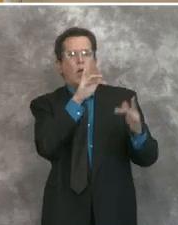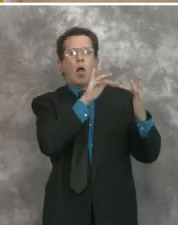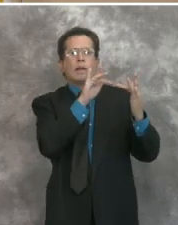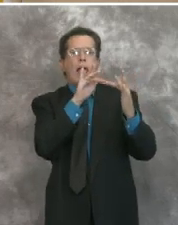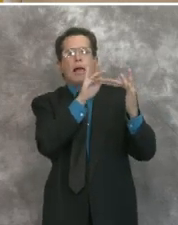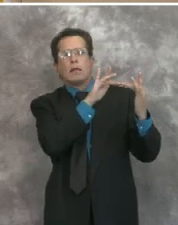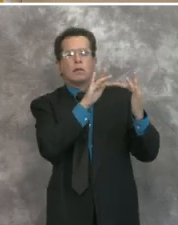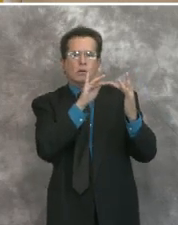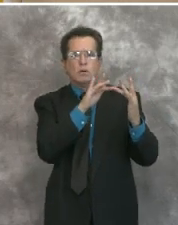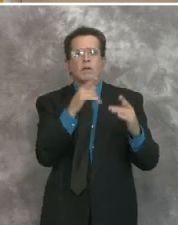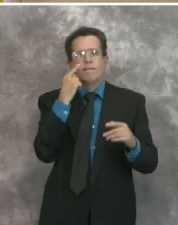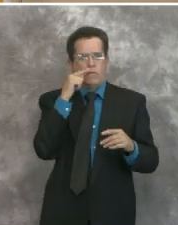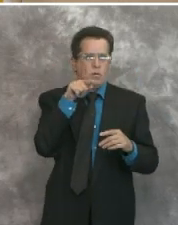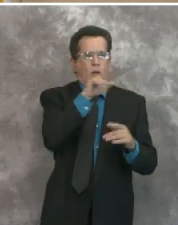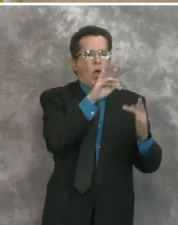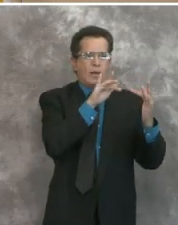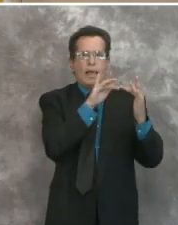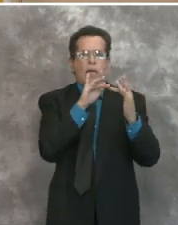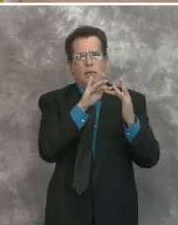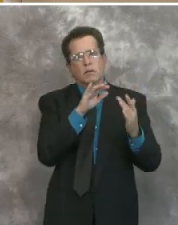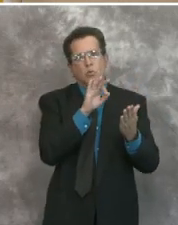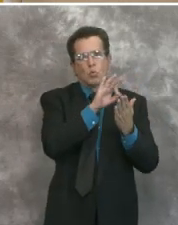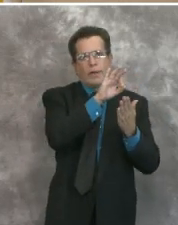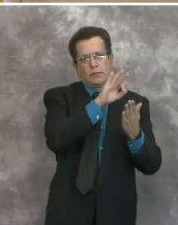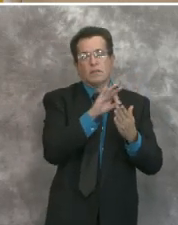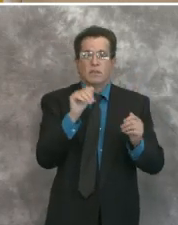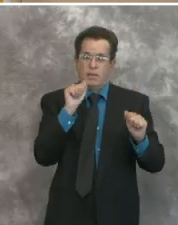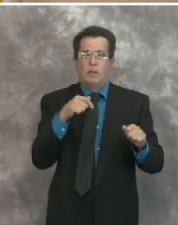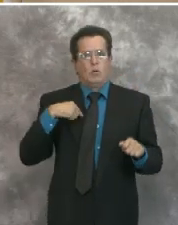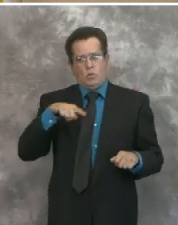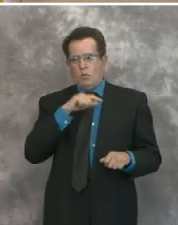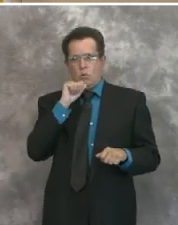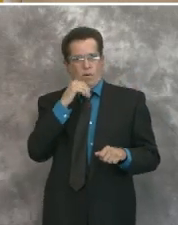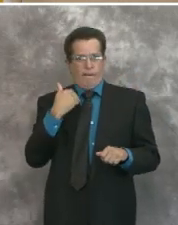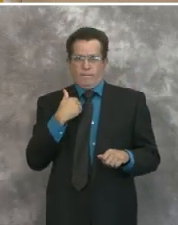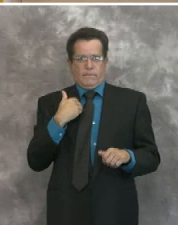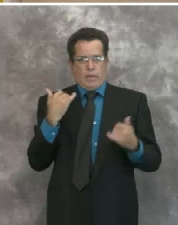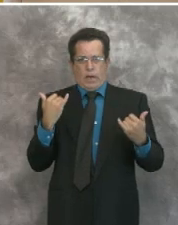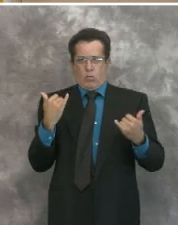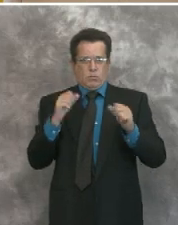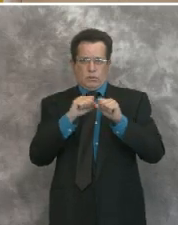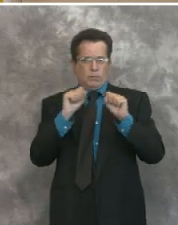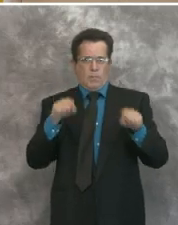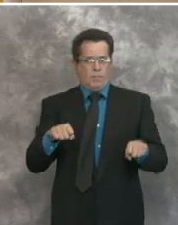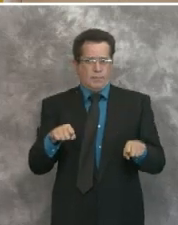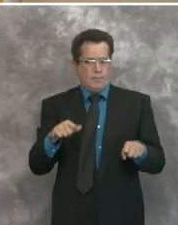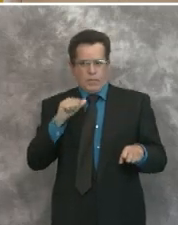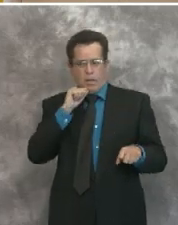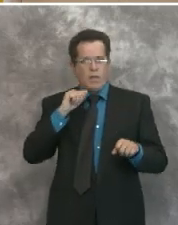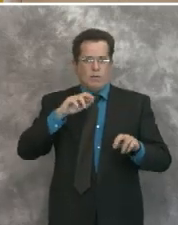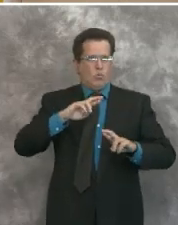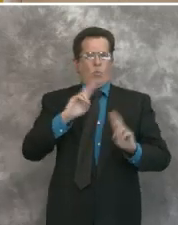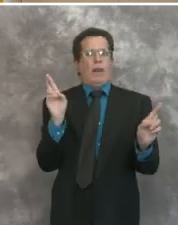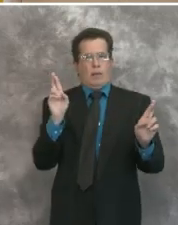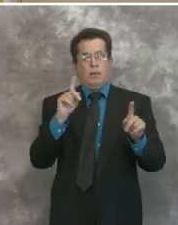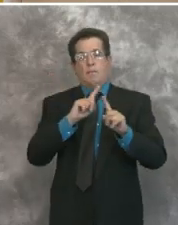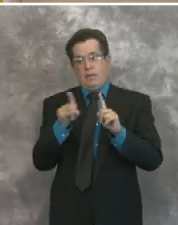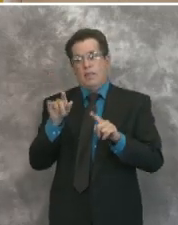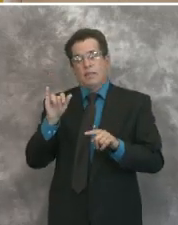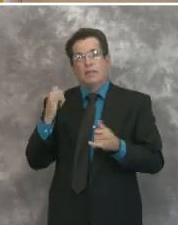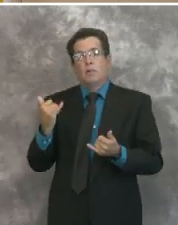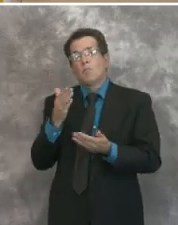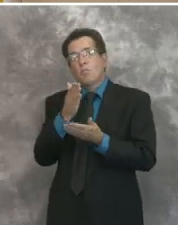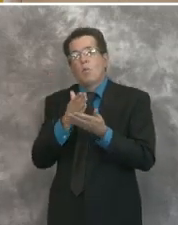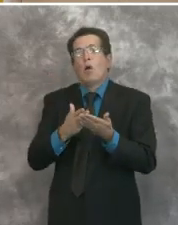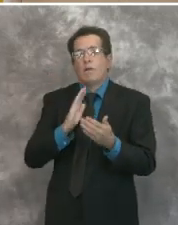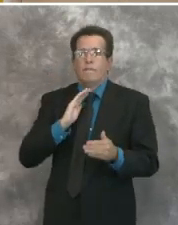contacts for contact tracing. So we don't have that system operationalized just yet, but it is part of